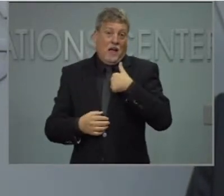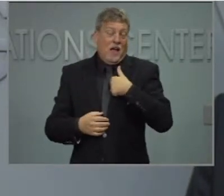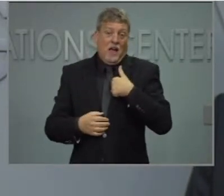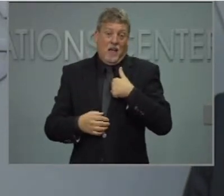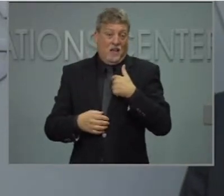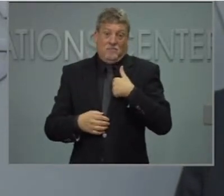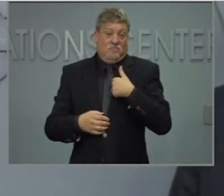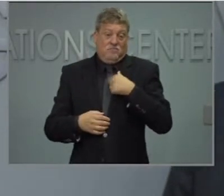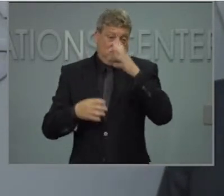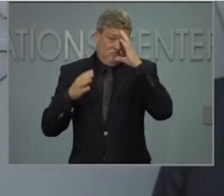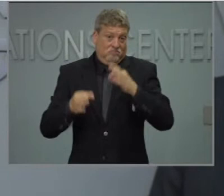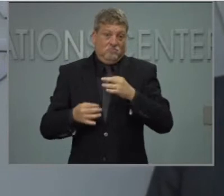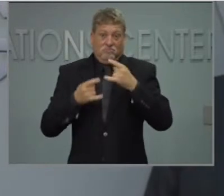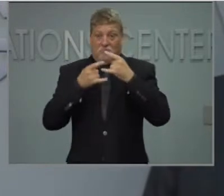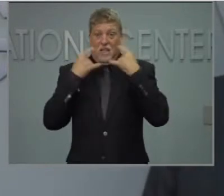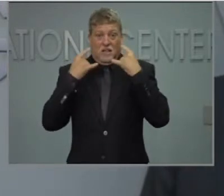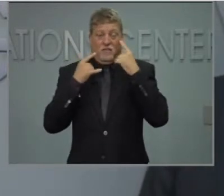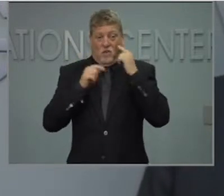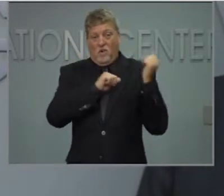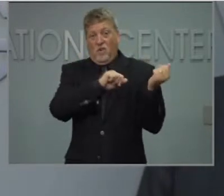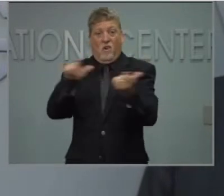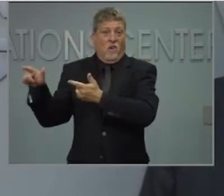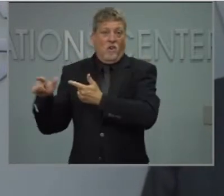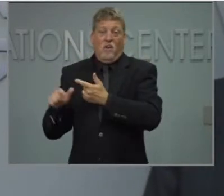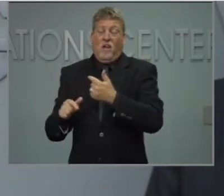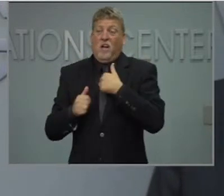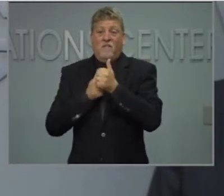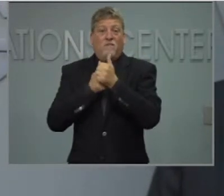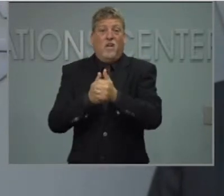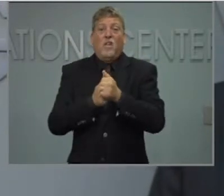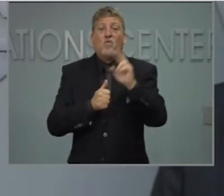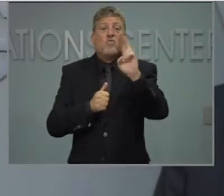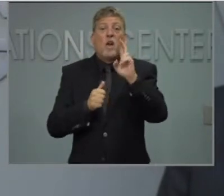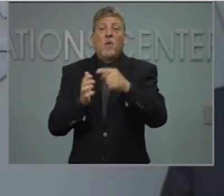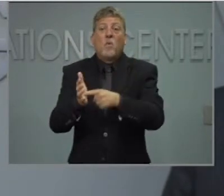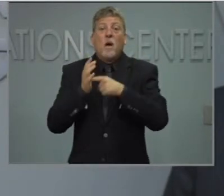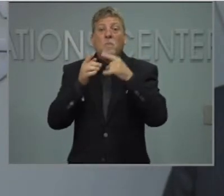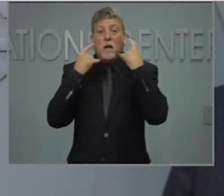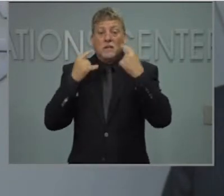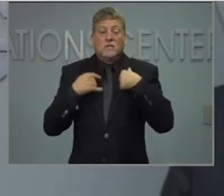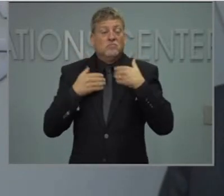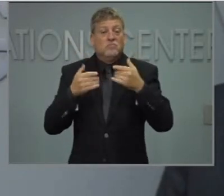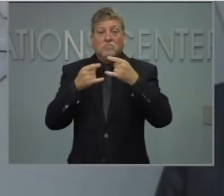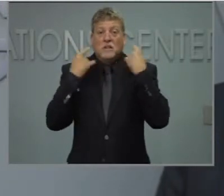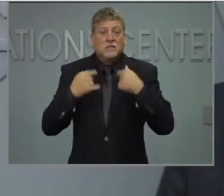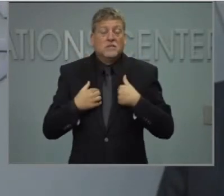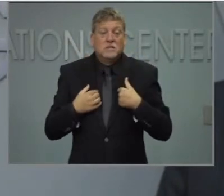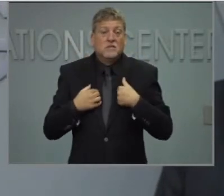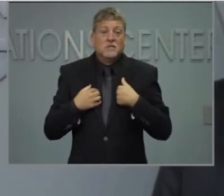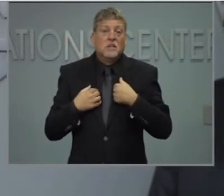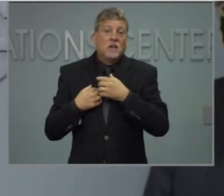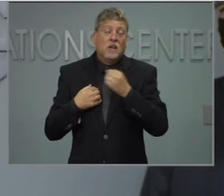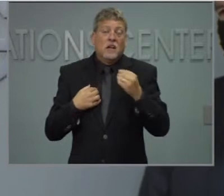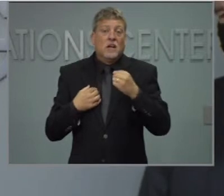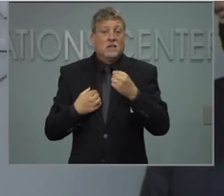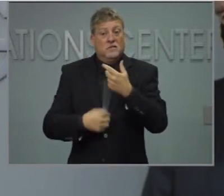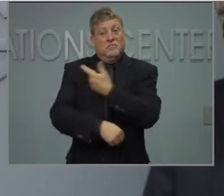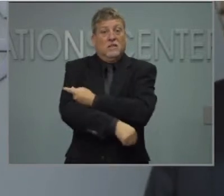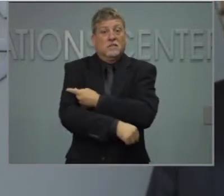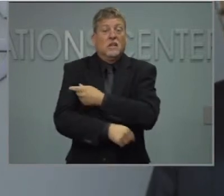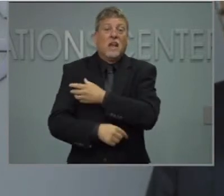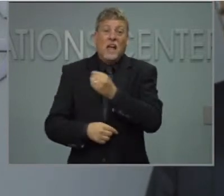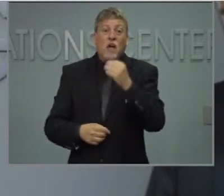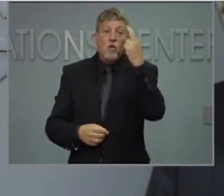all indoor public spaces. I follow the Raleigh new mask mandate. But I'm also very particular because my children